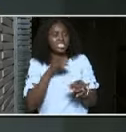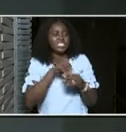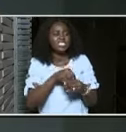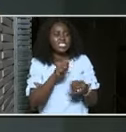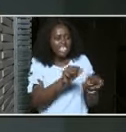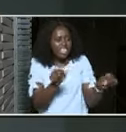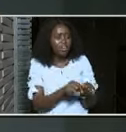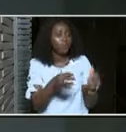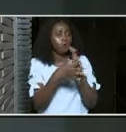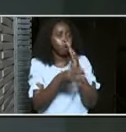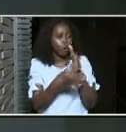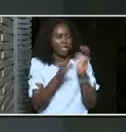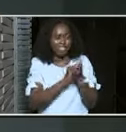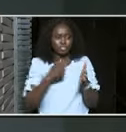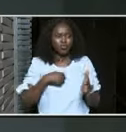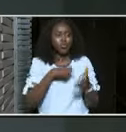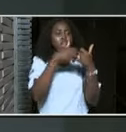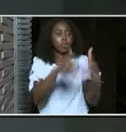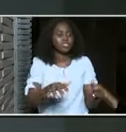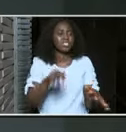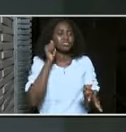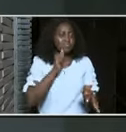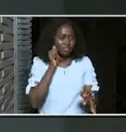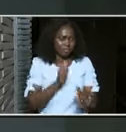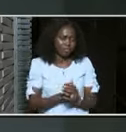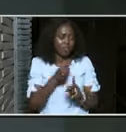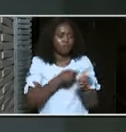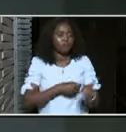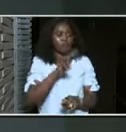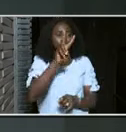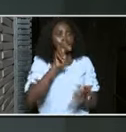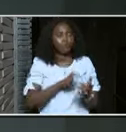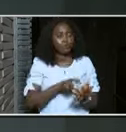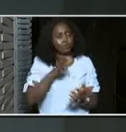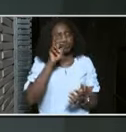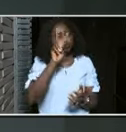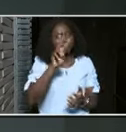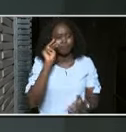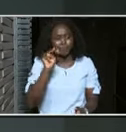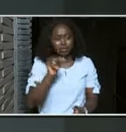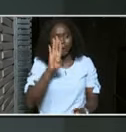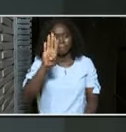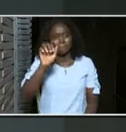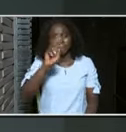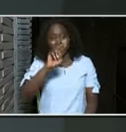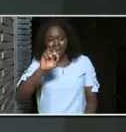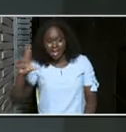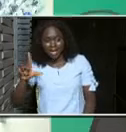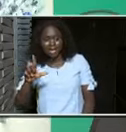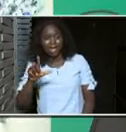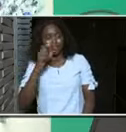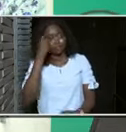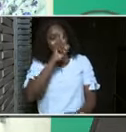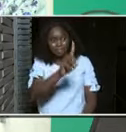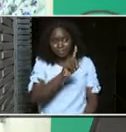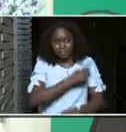basis. From 2.2 million barrels per day, now, according to you, it's about